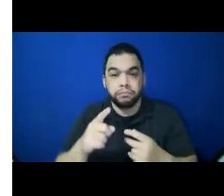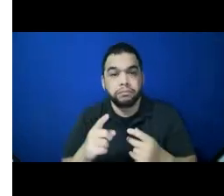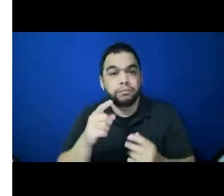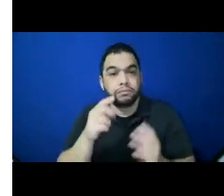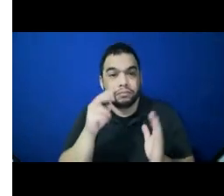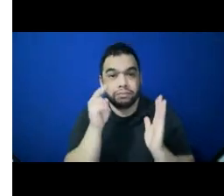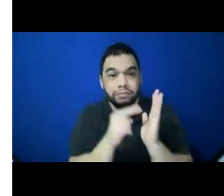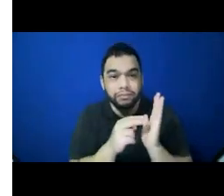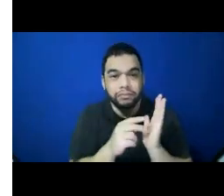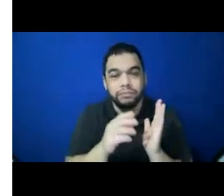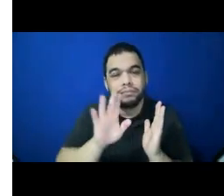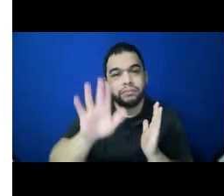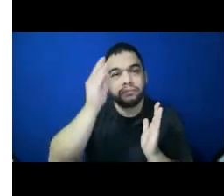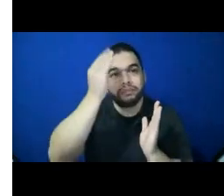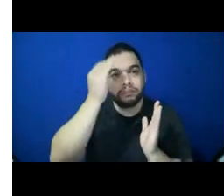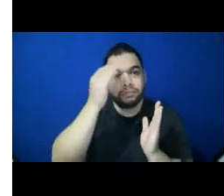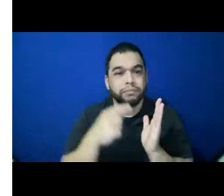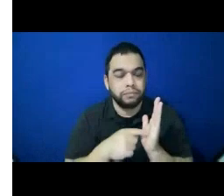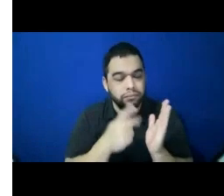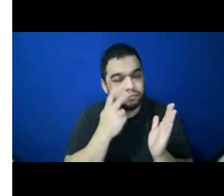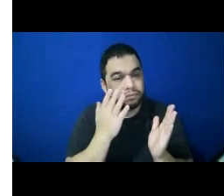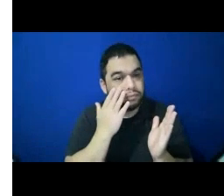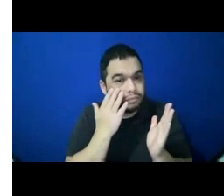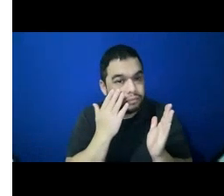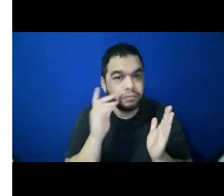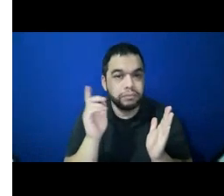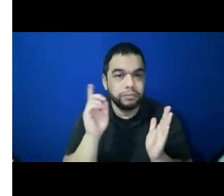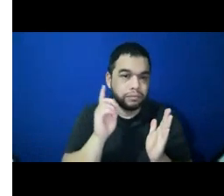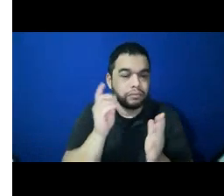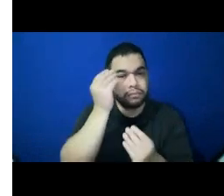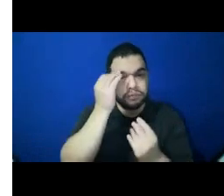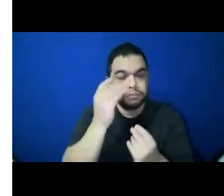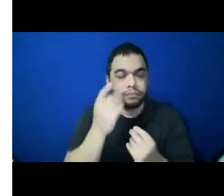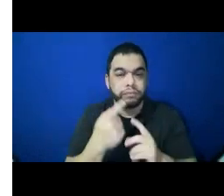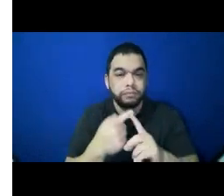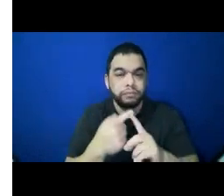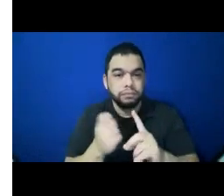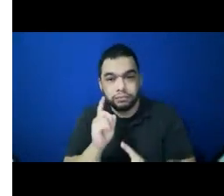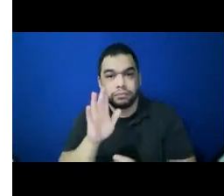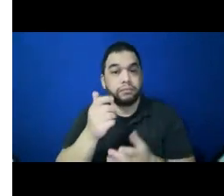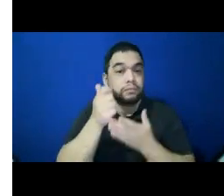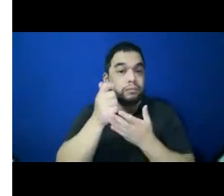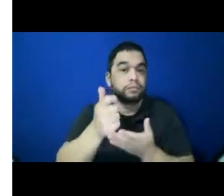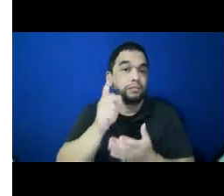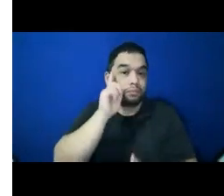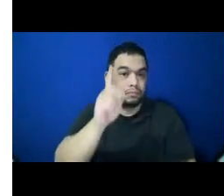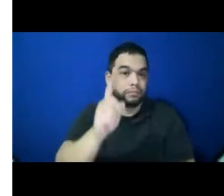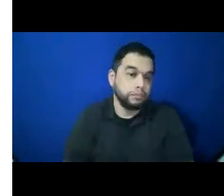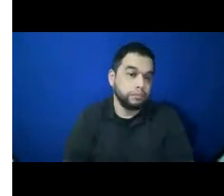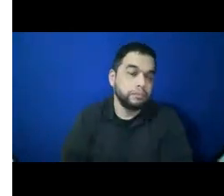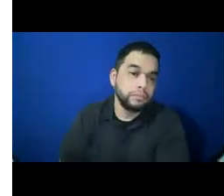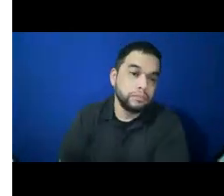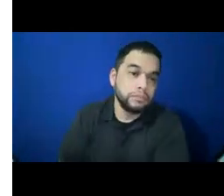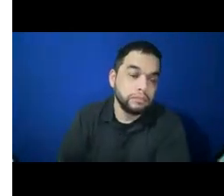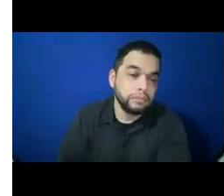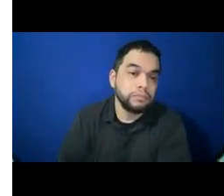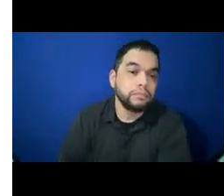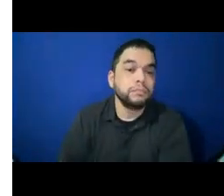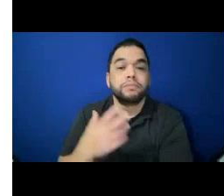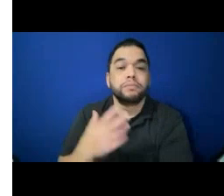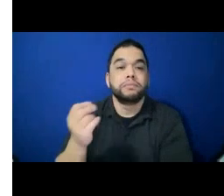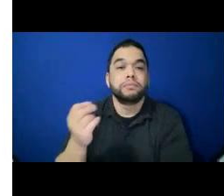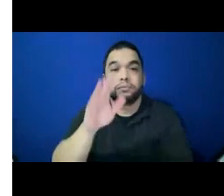to see where this information is going to be published and how you can use it for your benefit. And of course, you have to have a